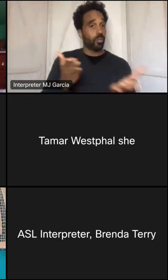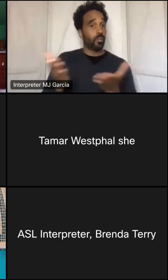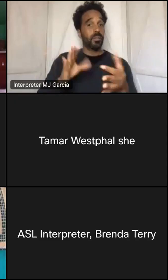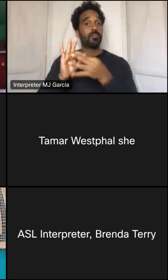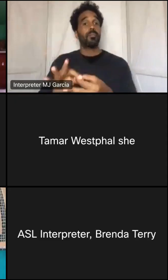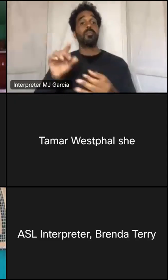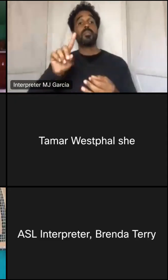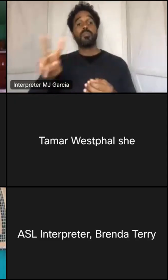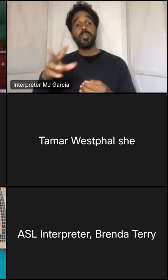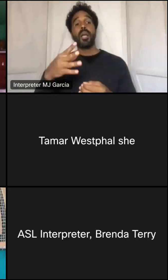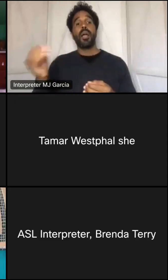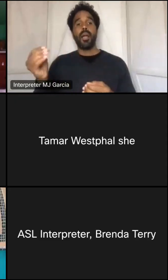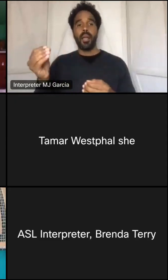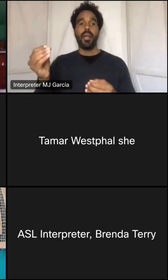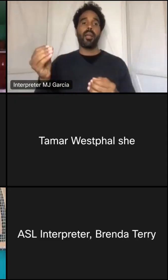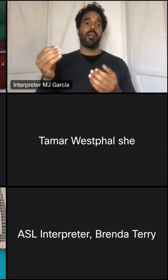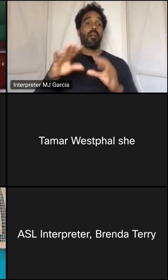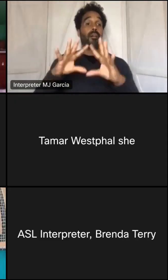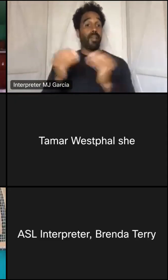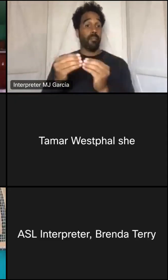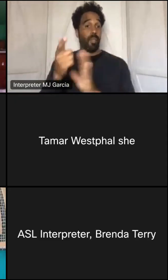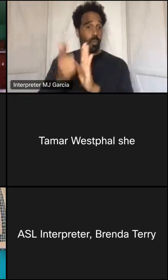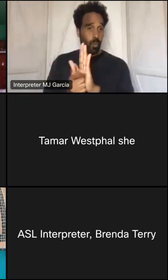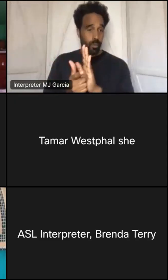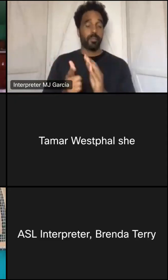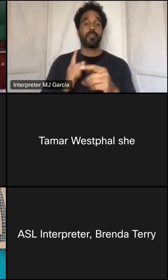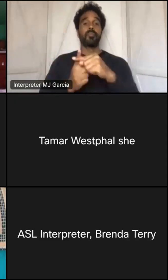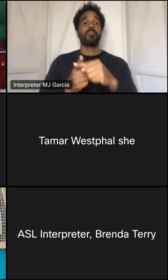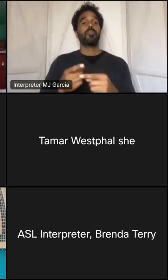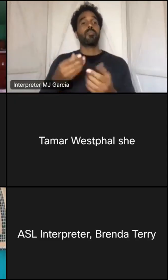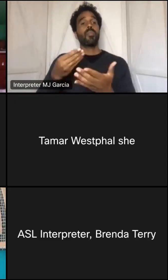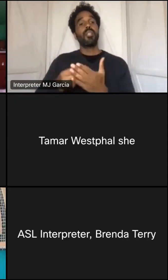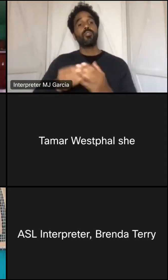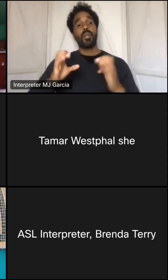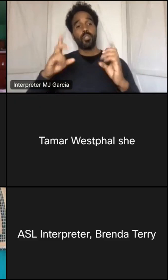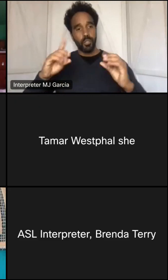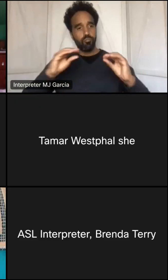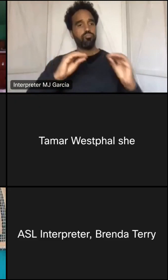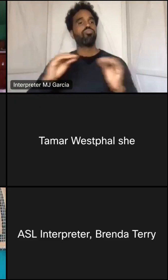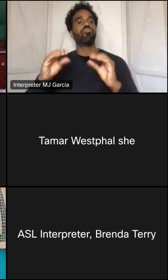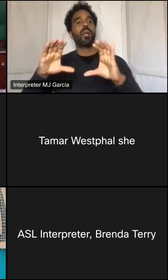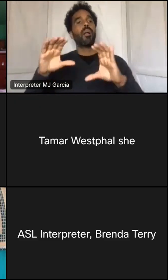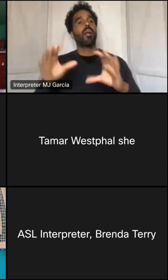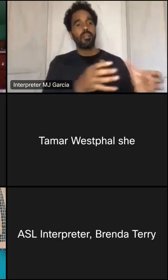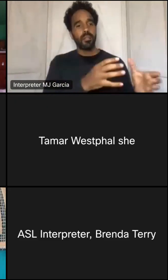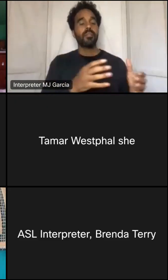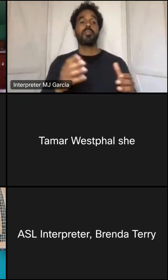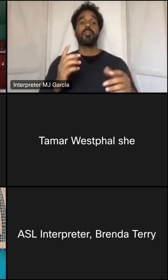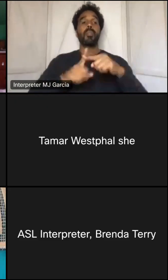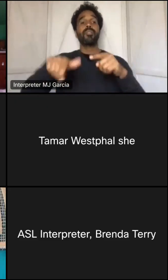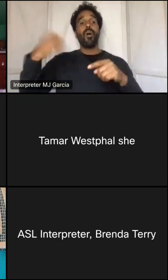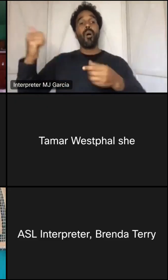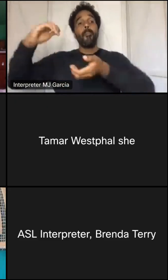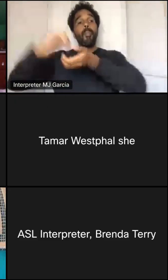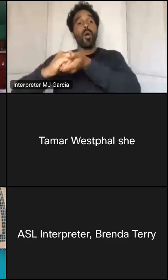domestic violence and family law. We do financial educational classes and referral to other partner organizations in case we don't